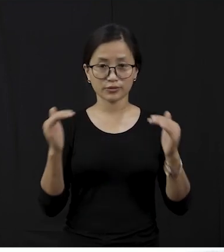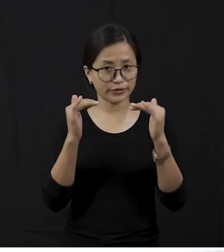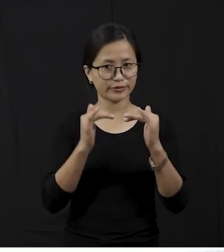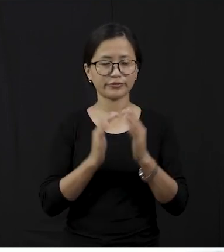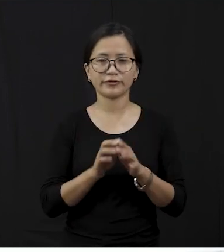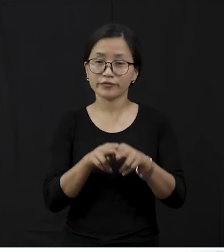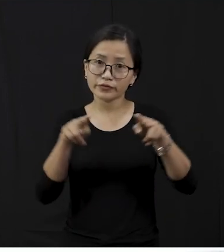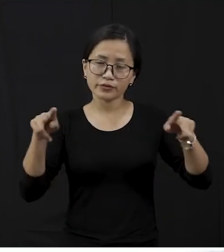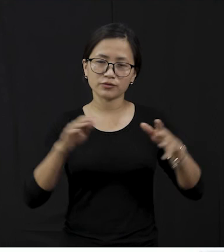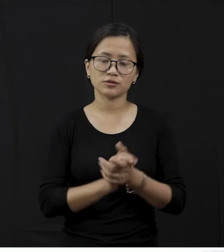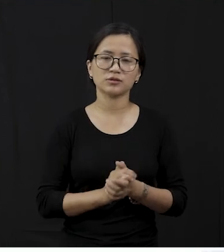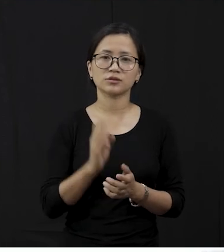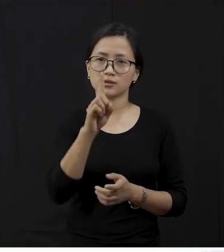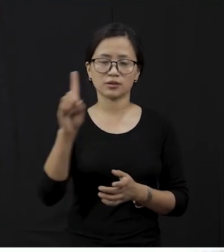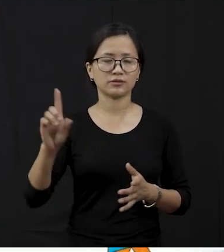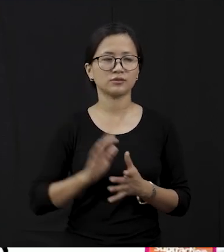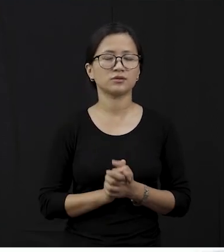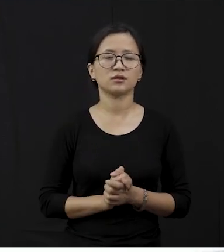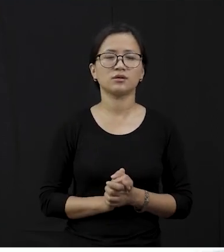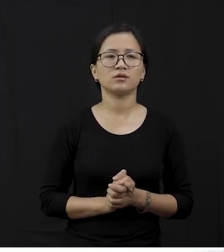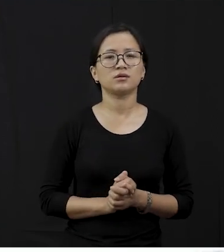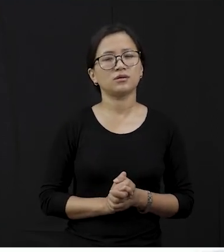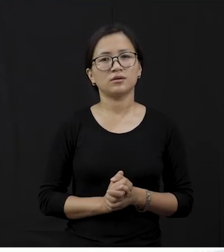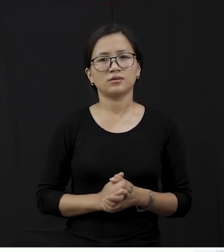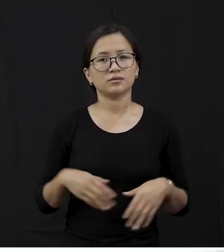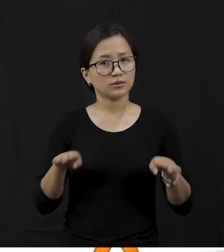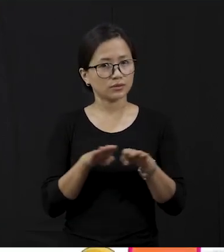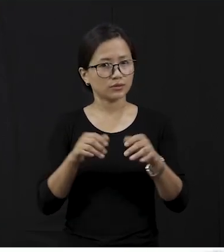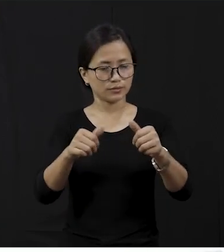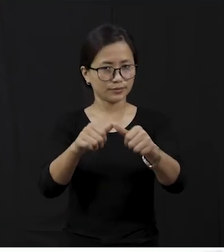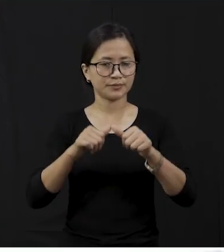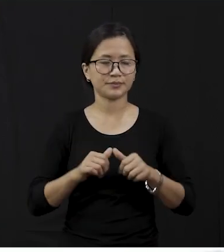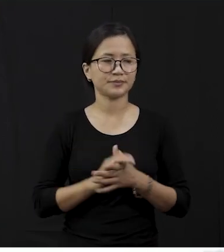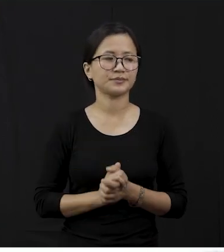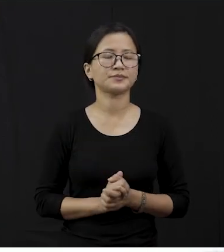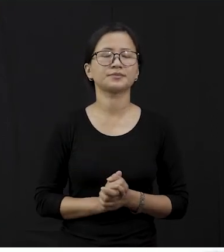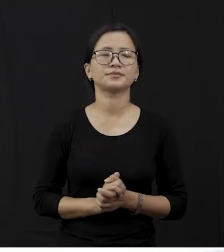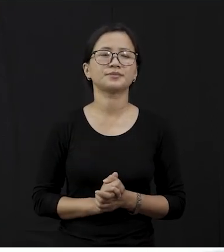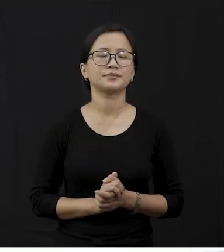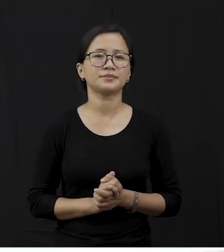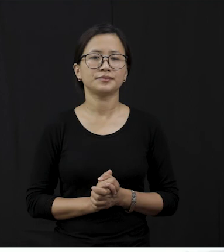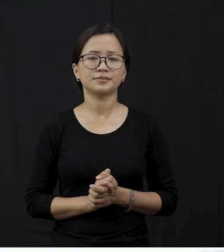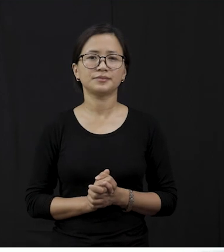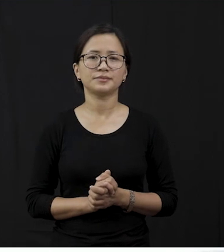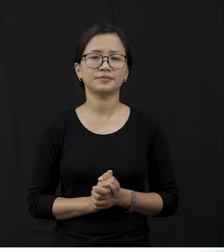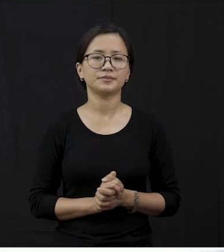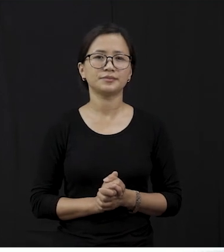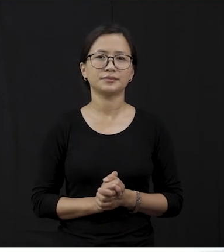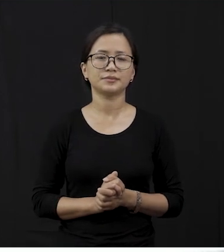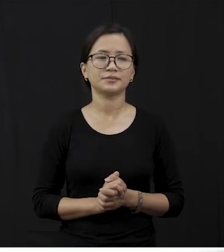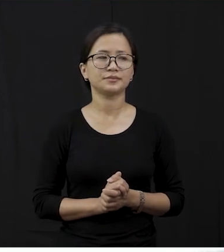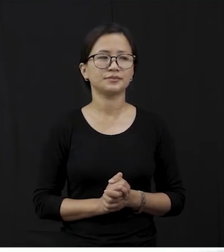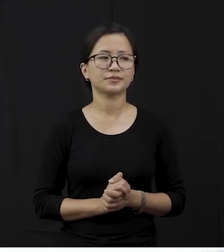So estimation is always close to the answer. Okay, estimation is always close to the answer. We can